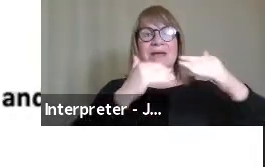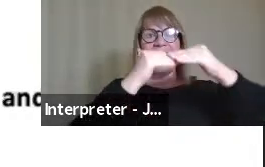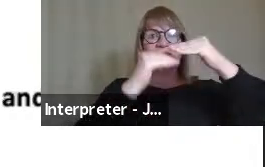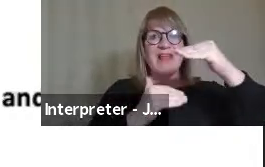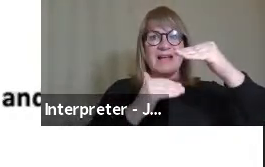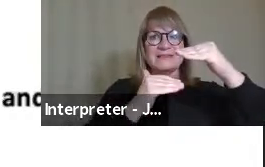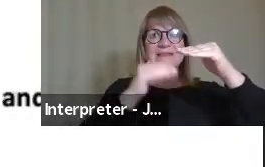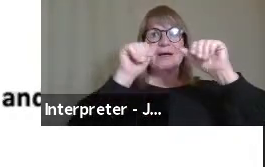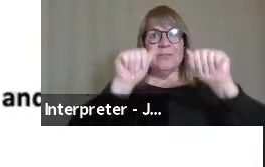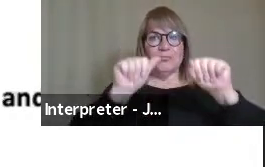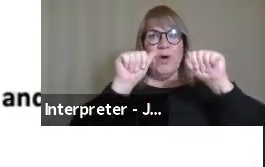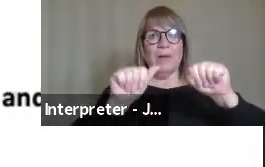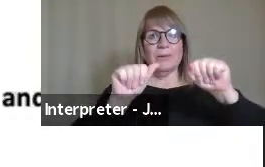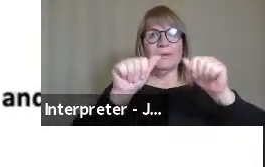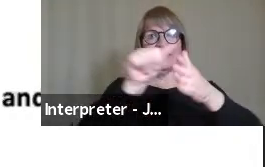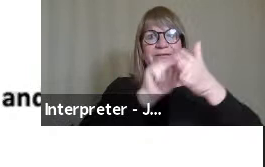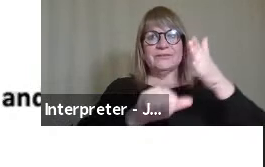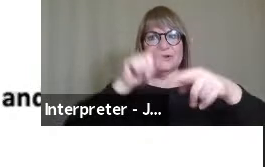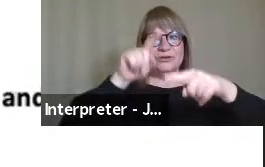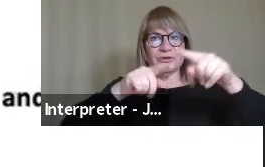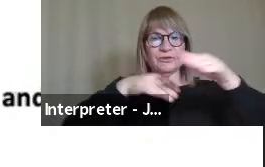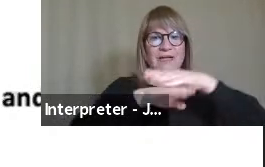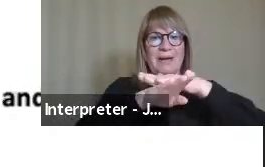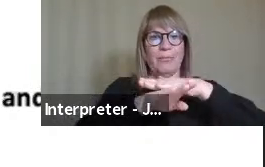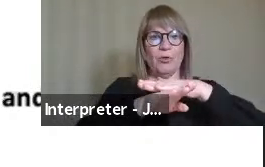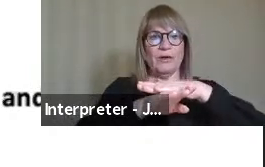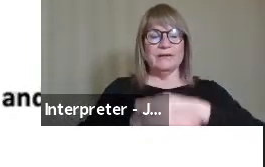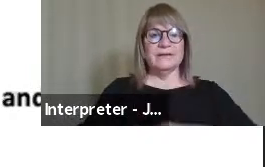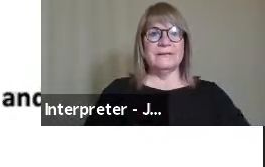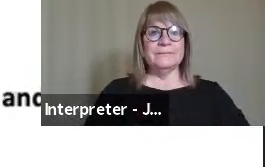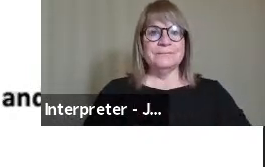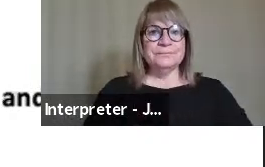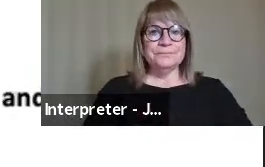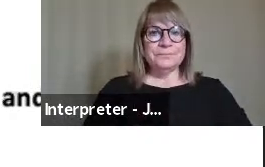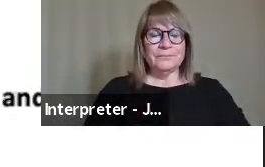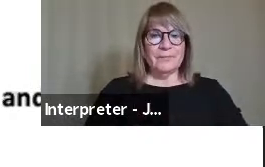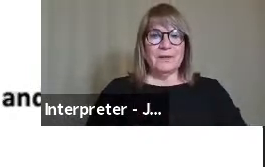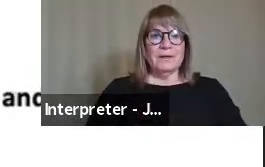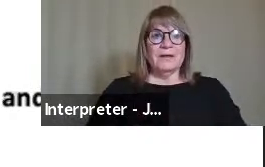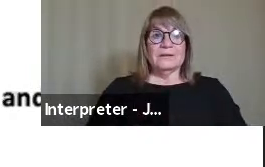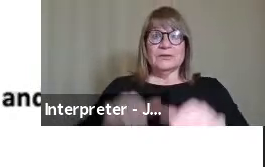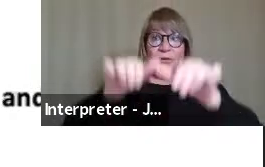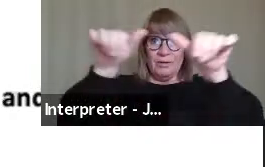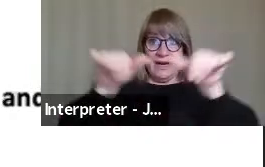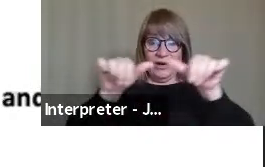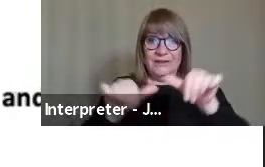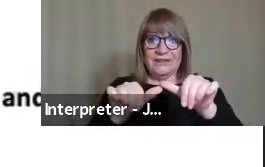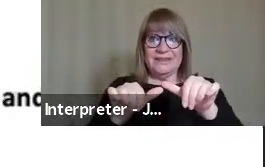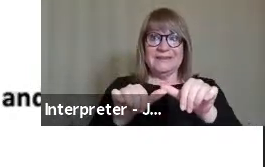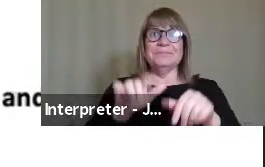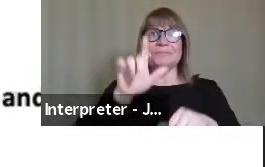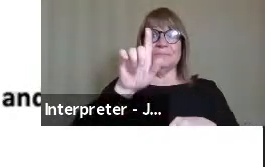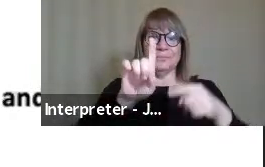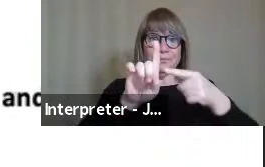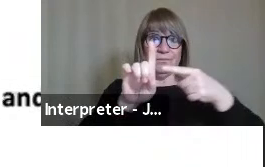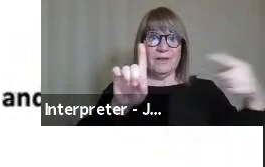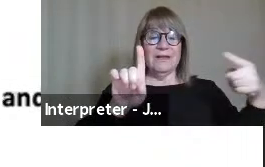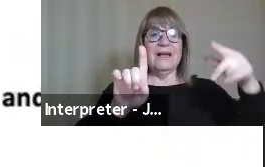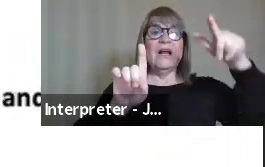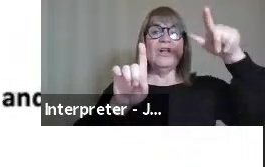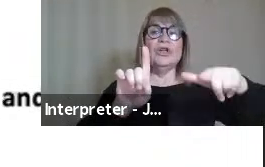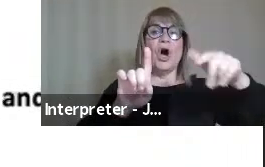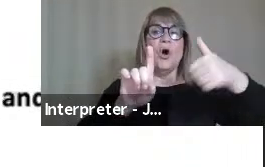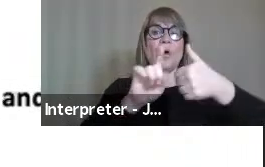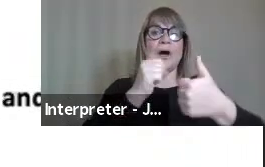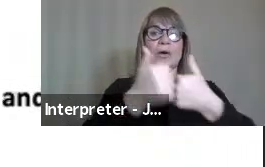y-axis we have our regions of nativity regions to the left of one or lower risk of sterilization versus u.s born individuals